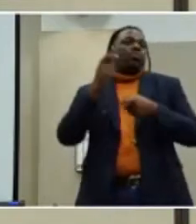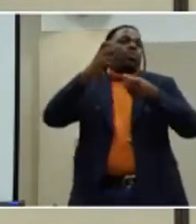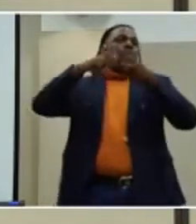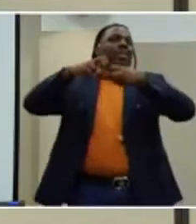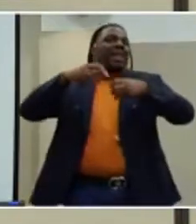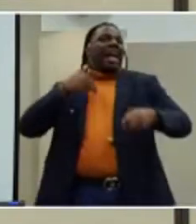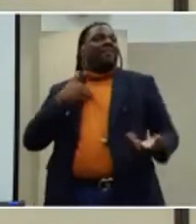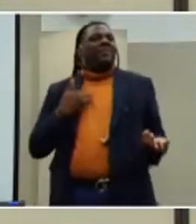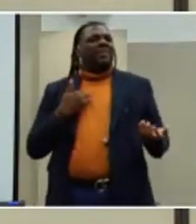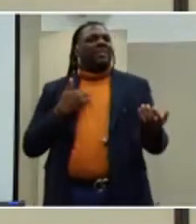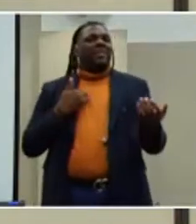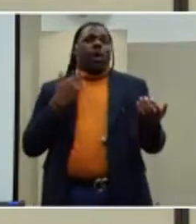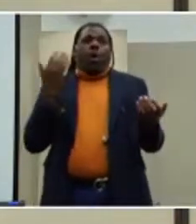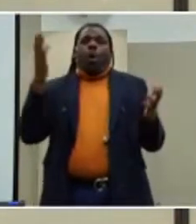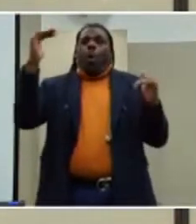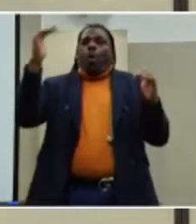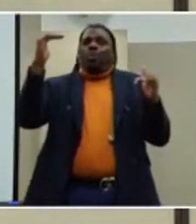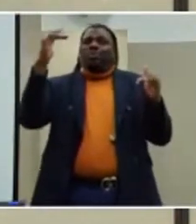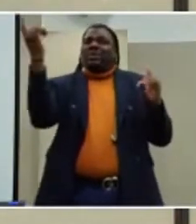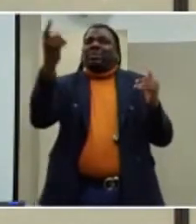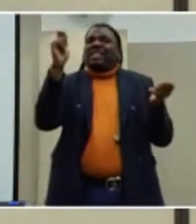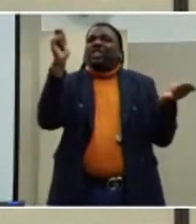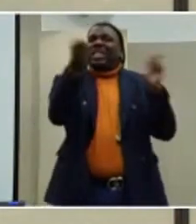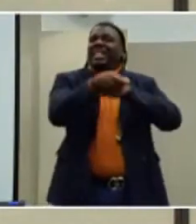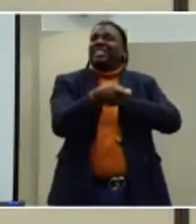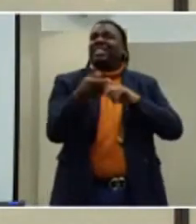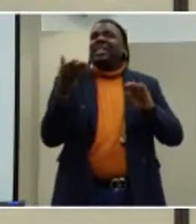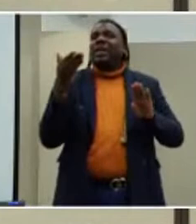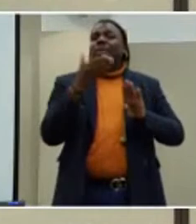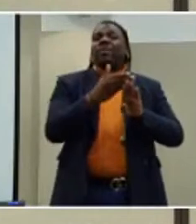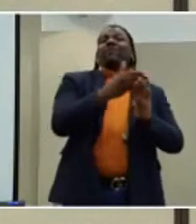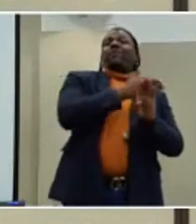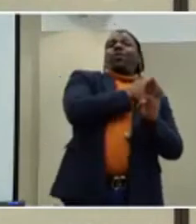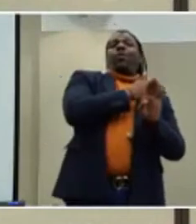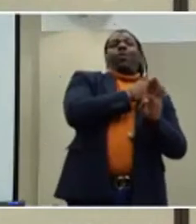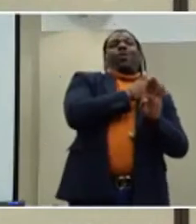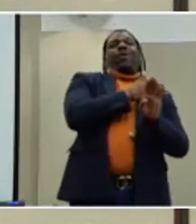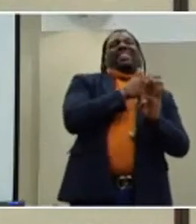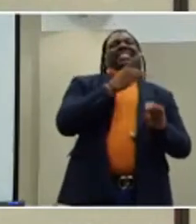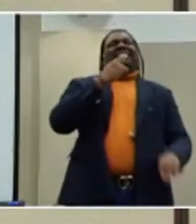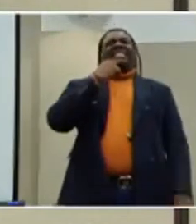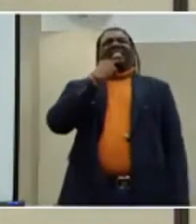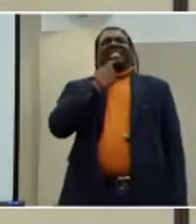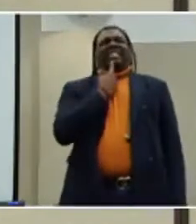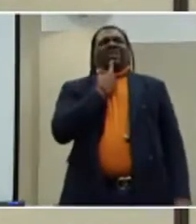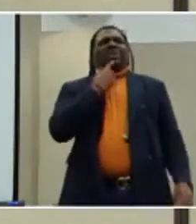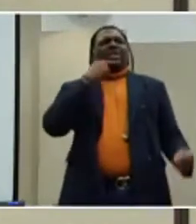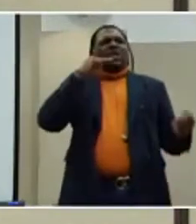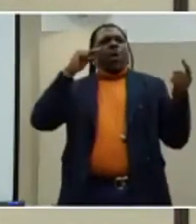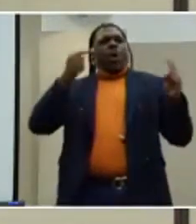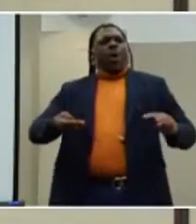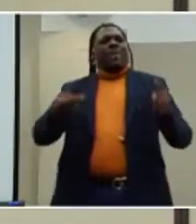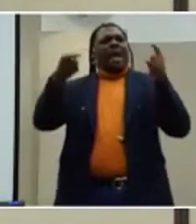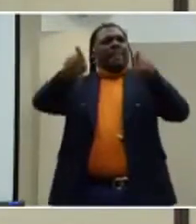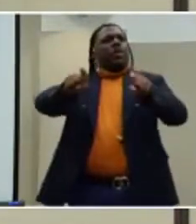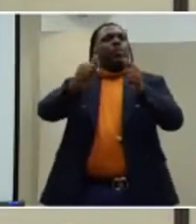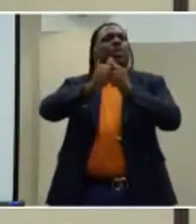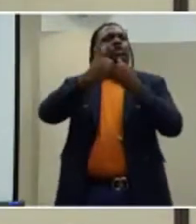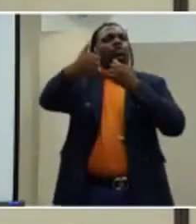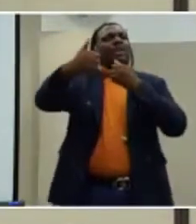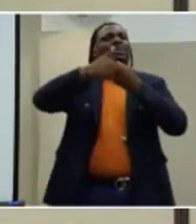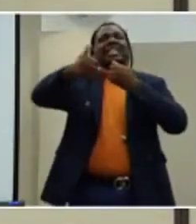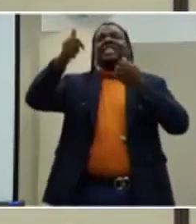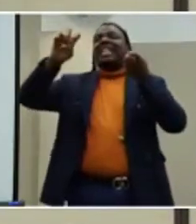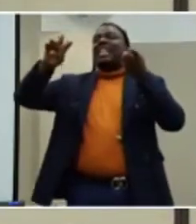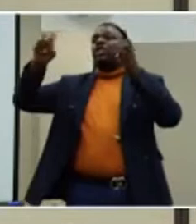I hope that something changes before serious harm comes to somebody. With these transportation issues,